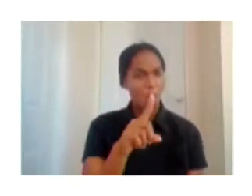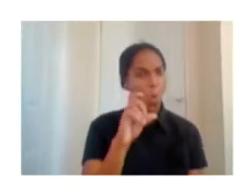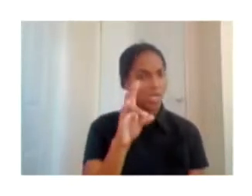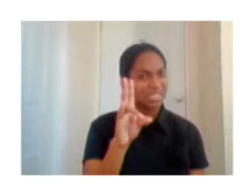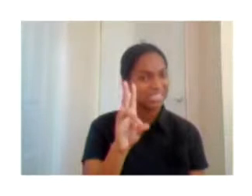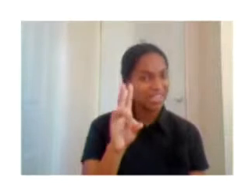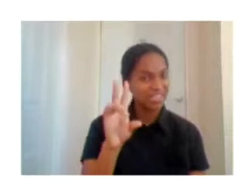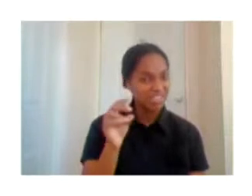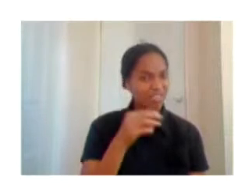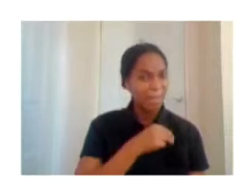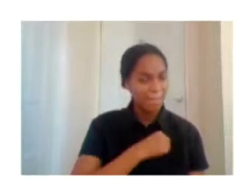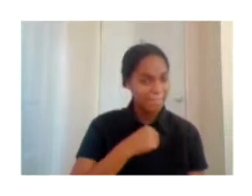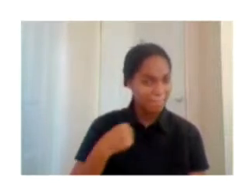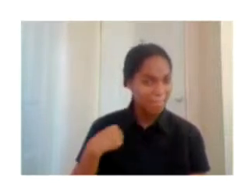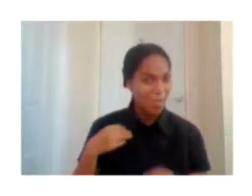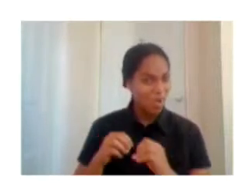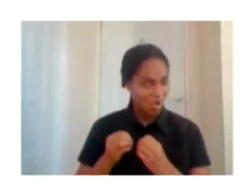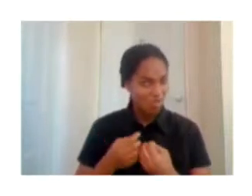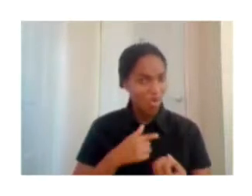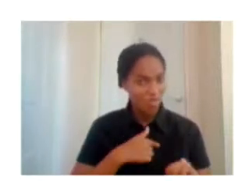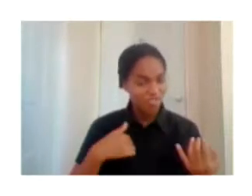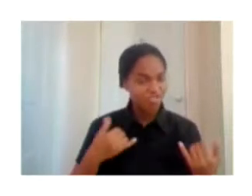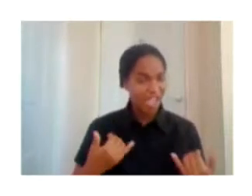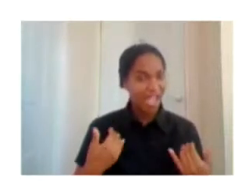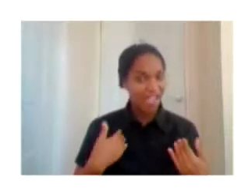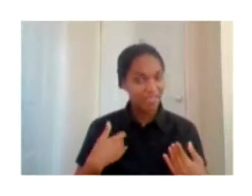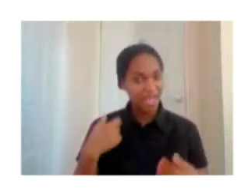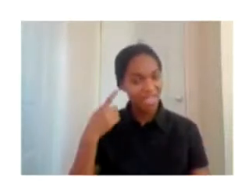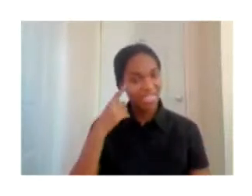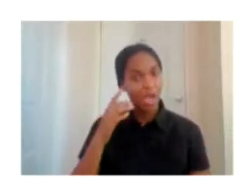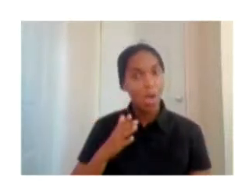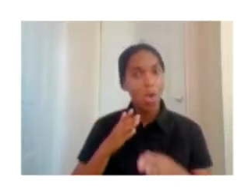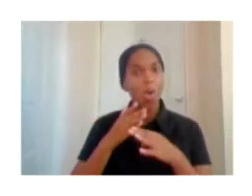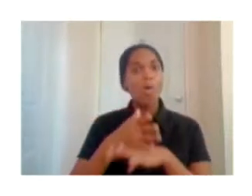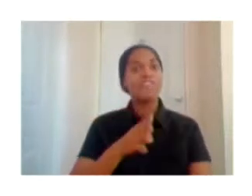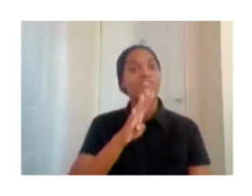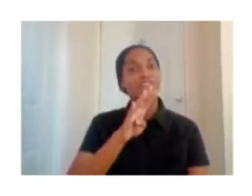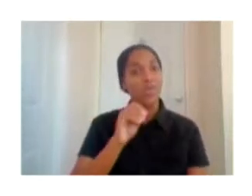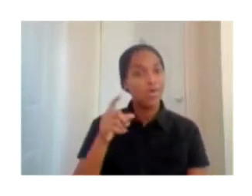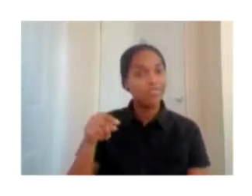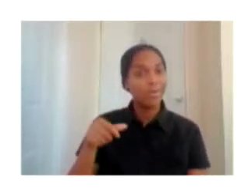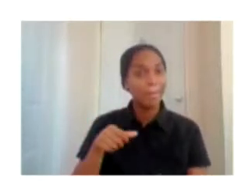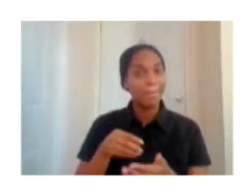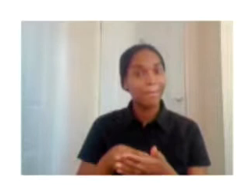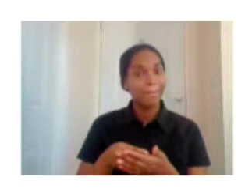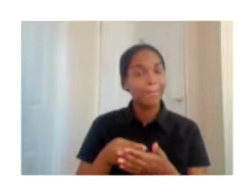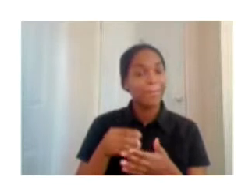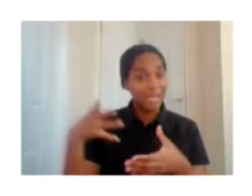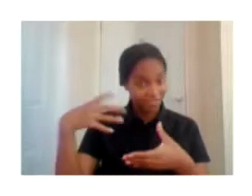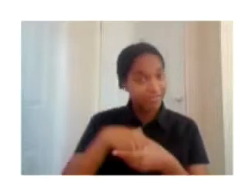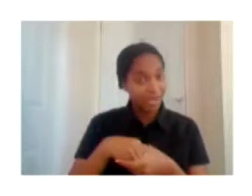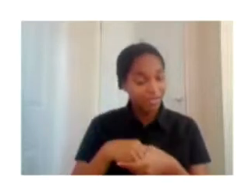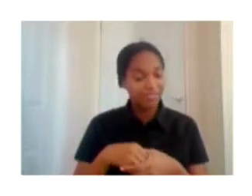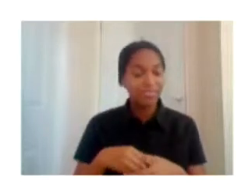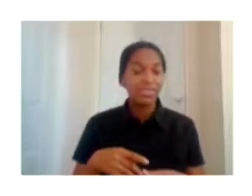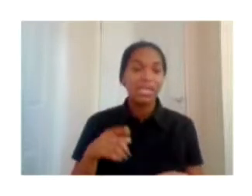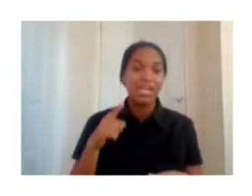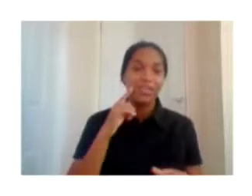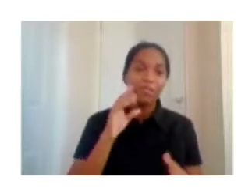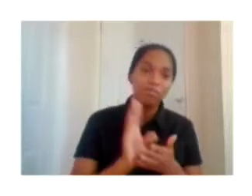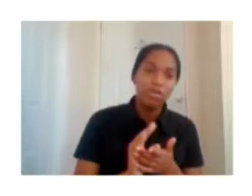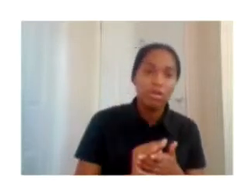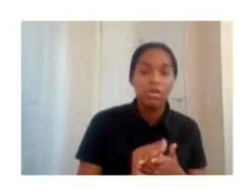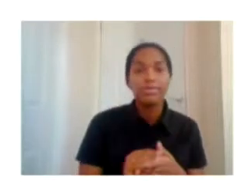member organizations we currently have, I think over 40 of them participated. And I mean, it was videos and